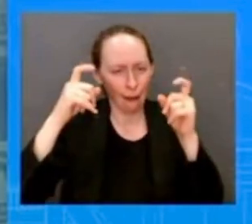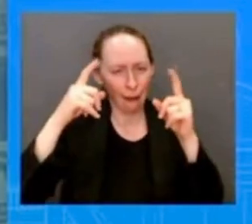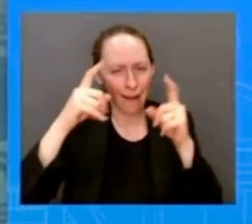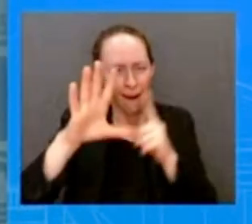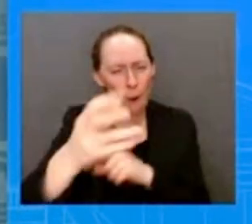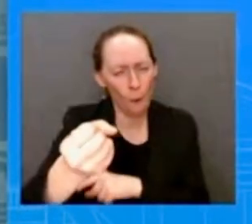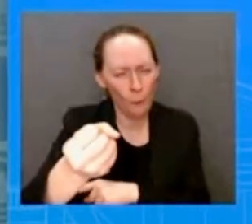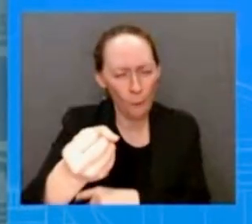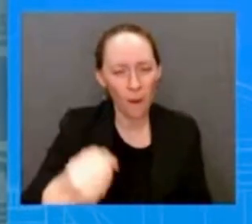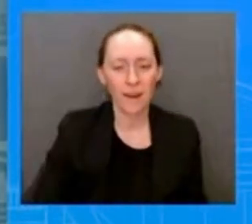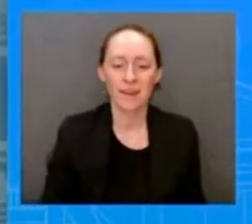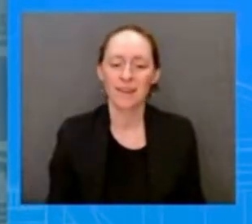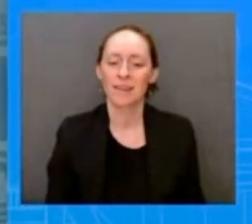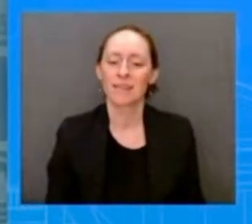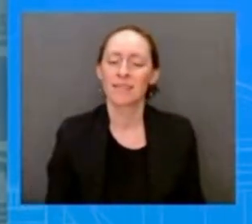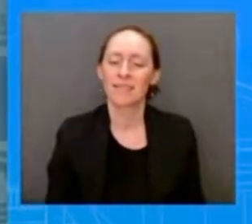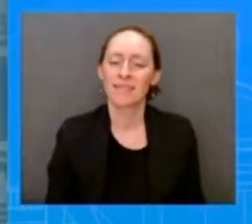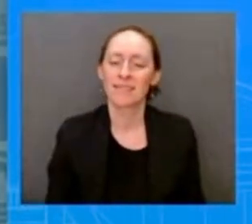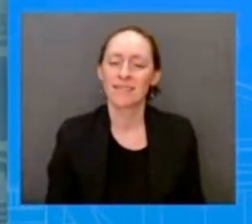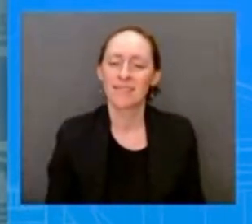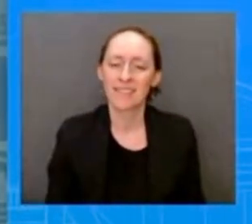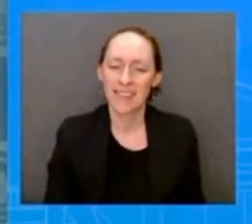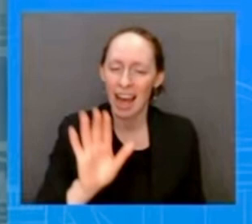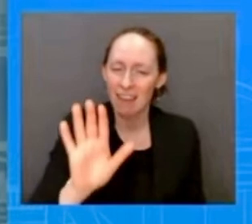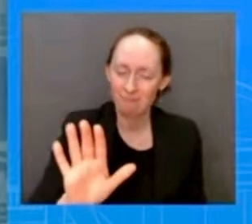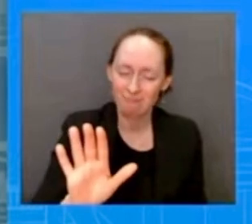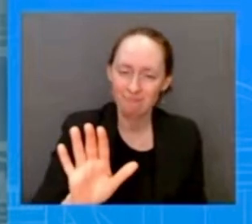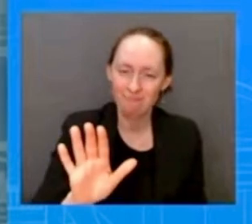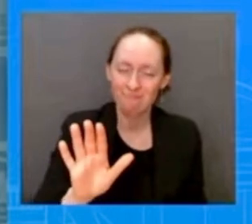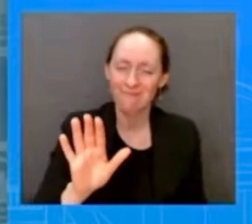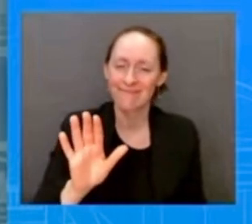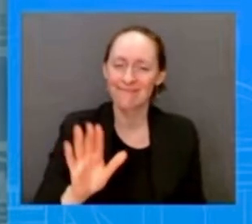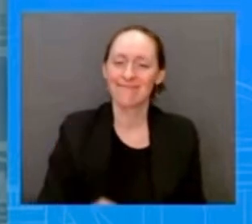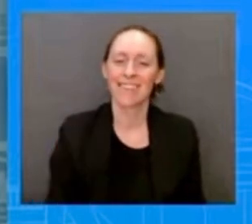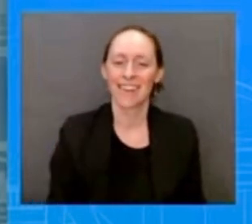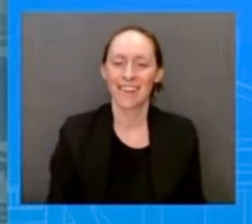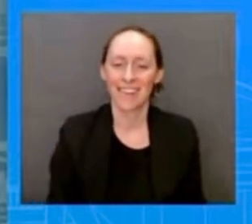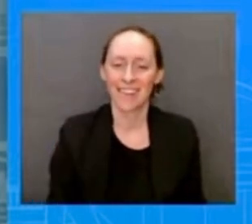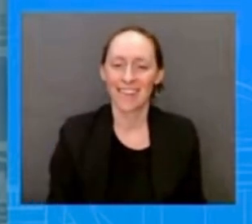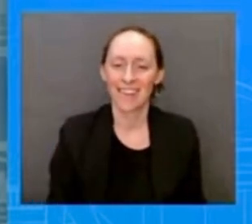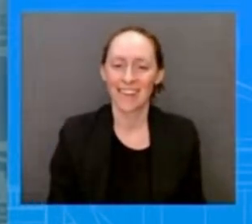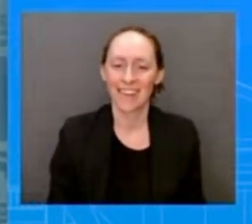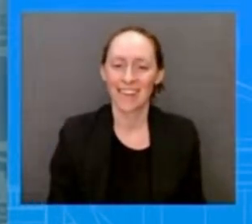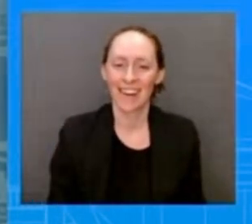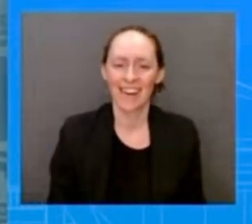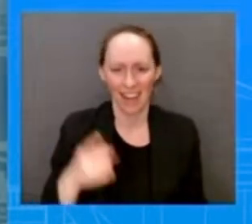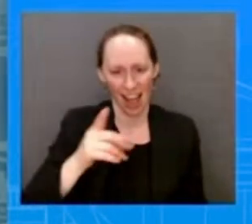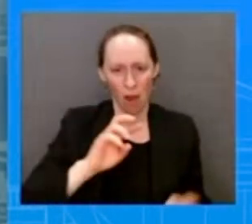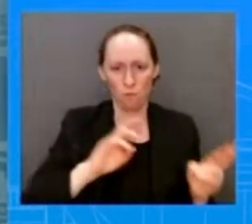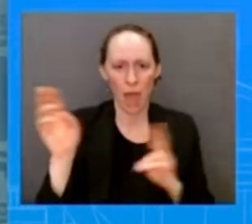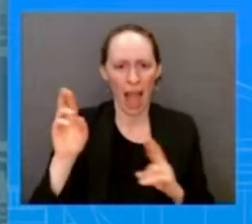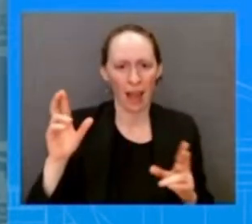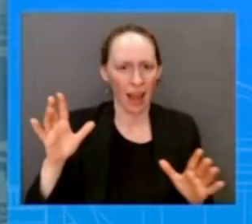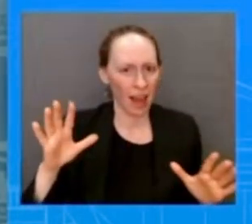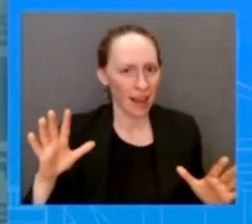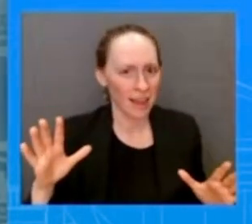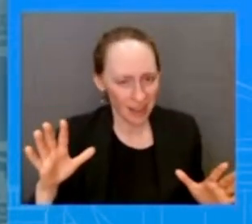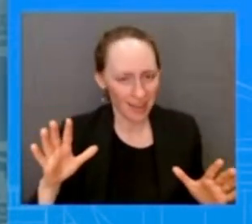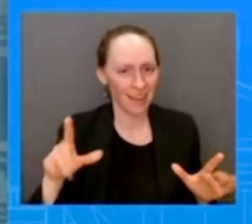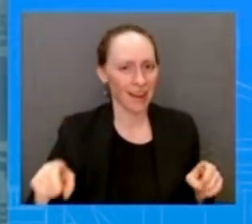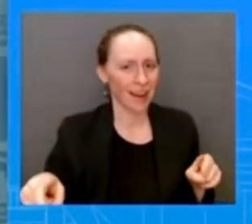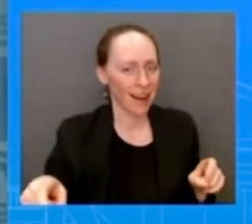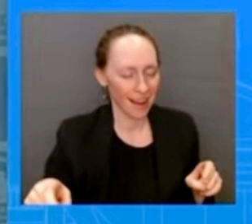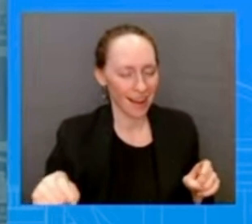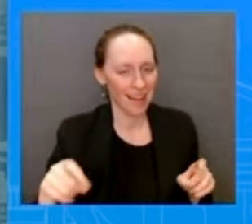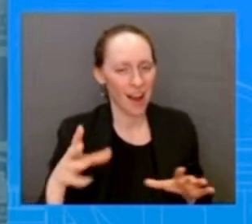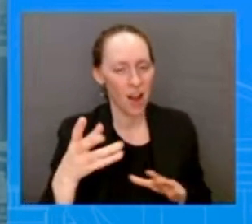I know, I'm just... You have this. You get really excited, Peter. So I just want to make sure. I know. Oh my gosh,